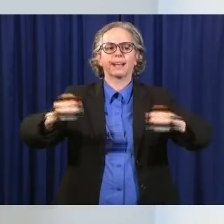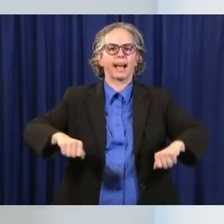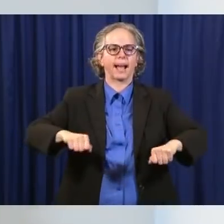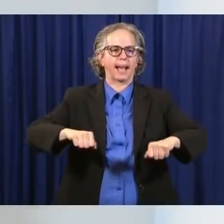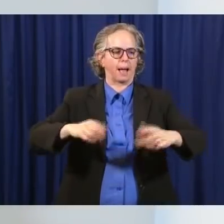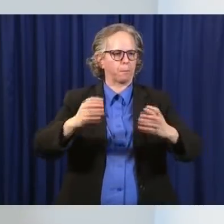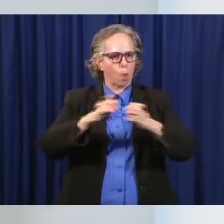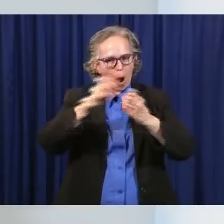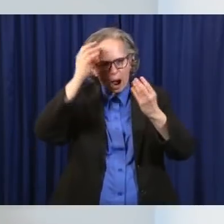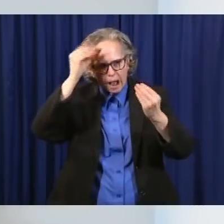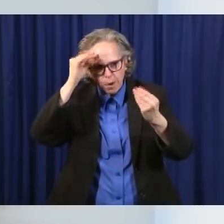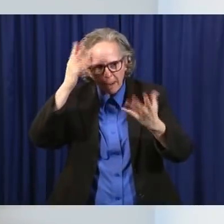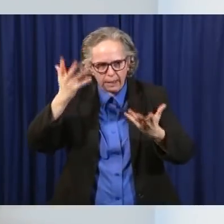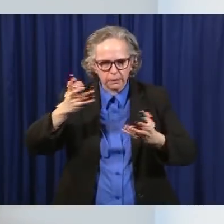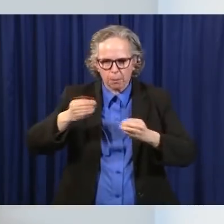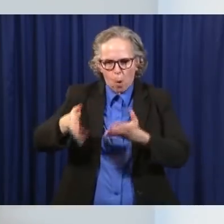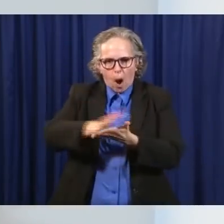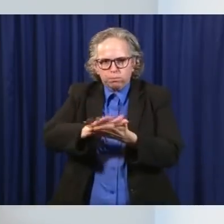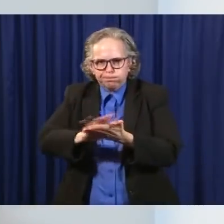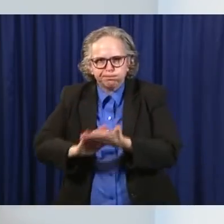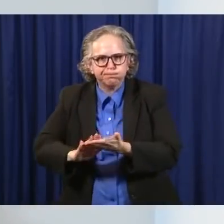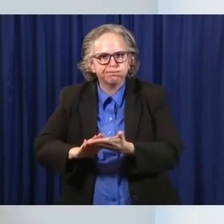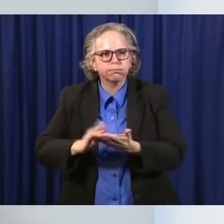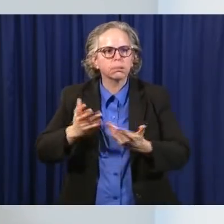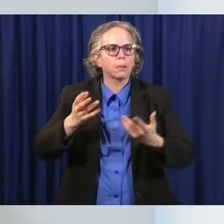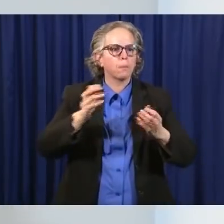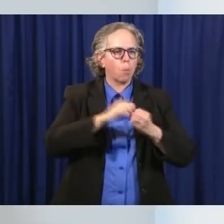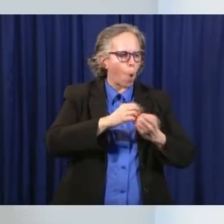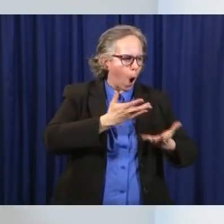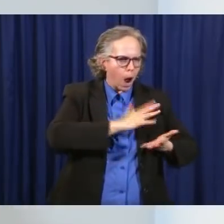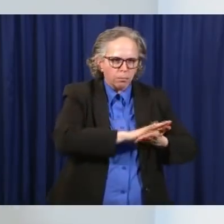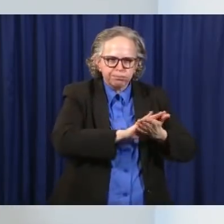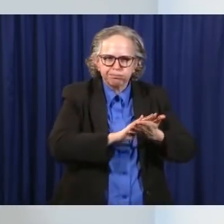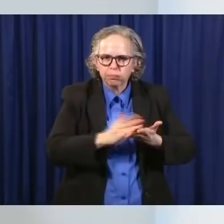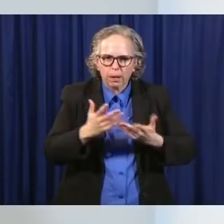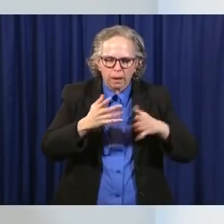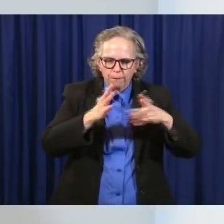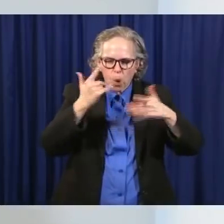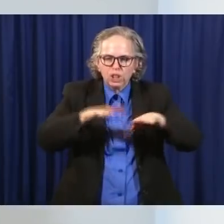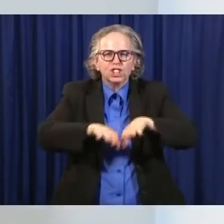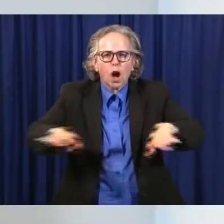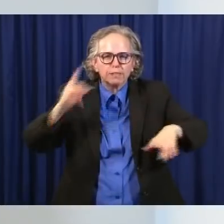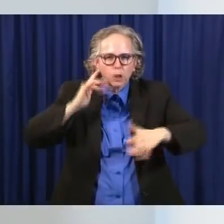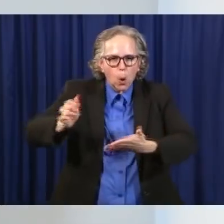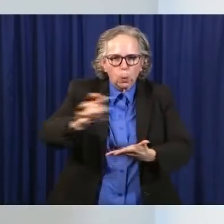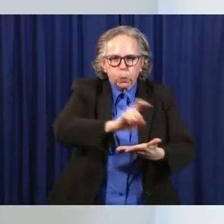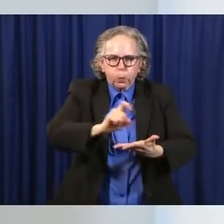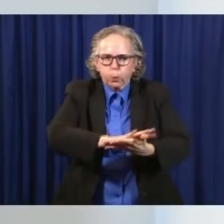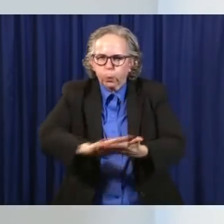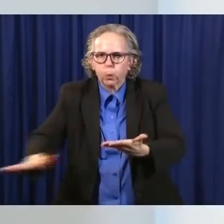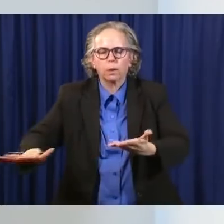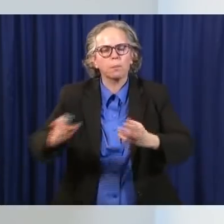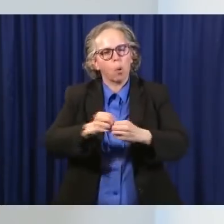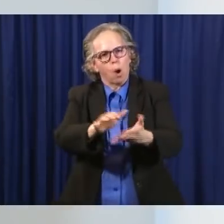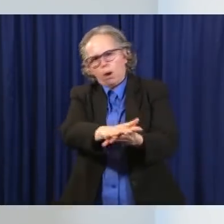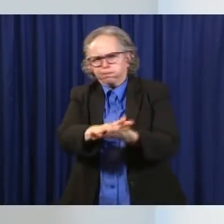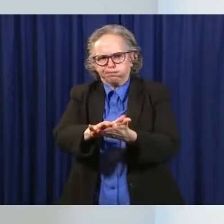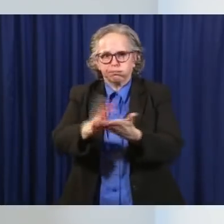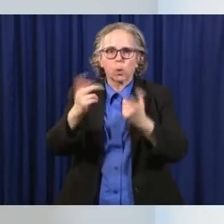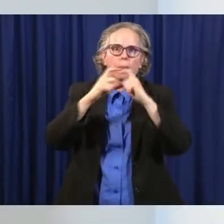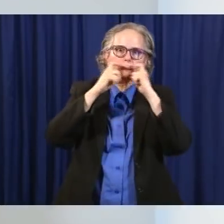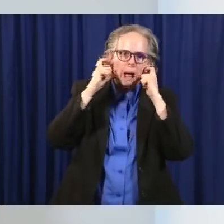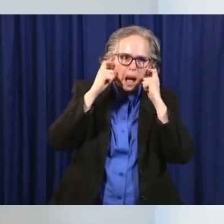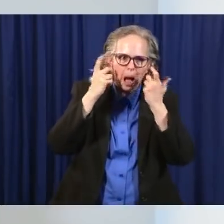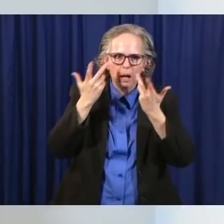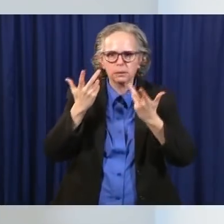on disinfectants and sanitizers and keep those surfaces clean. We have the availability of face coverings and masks and know the